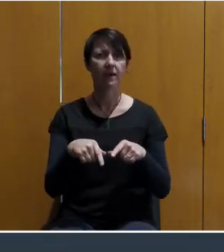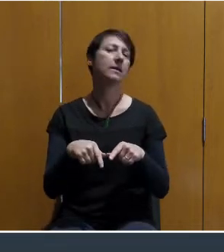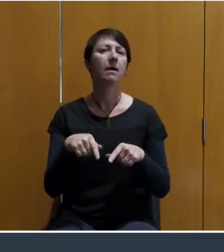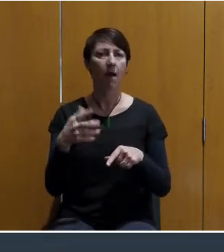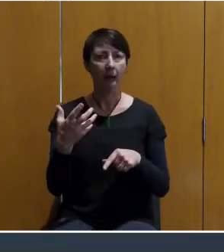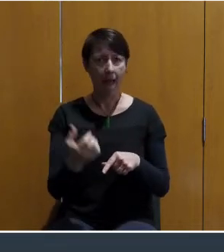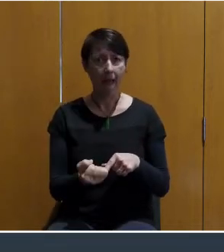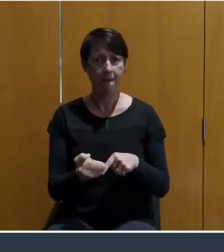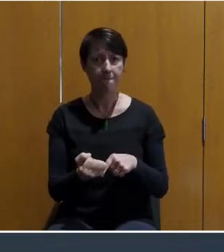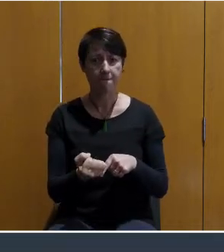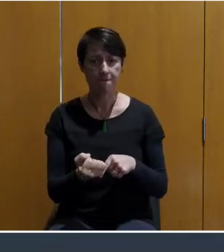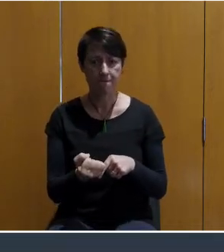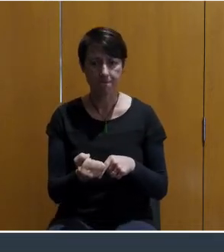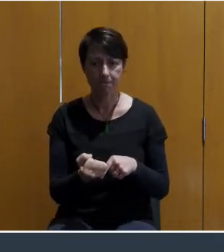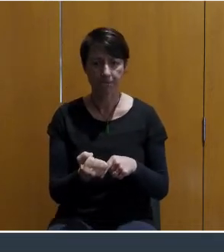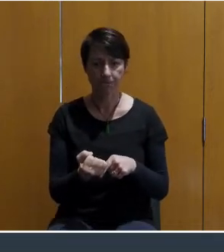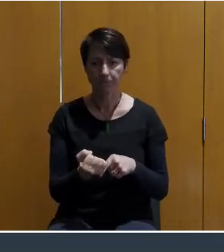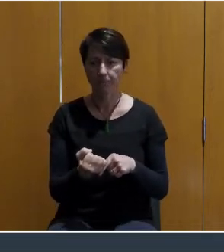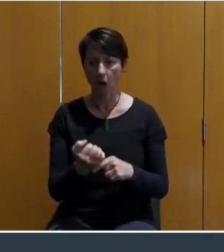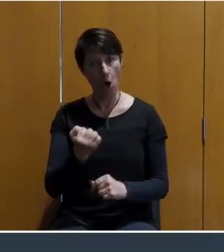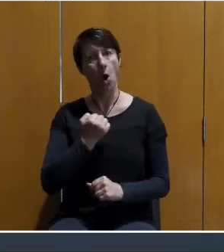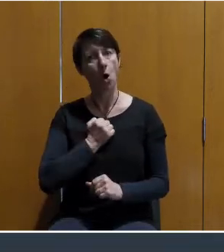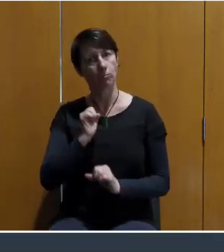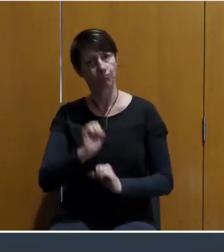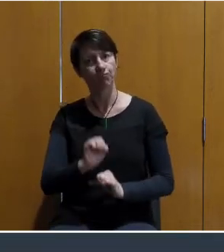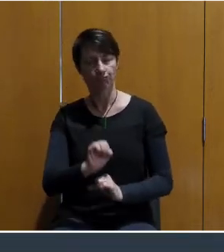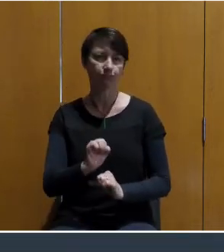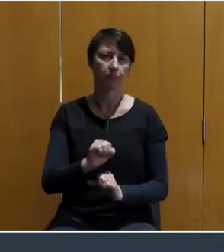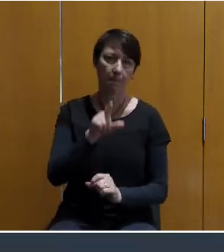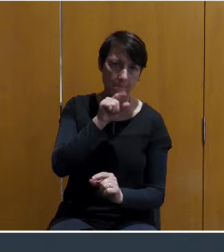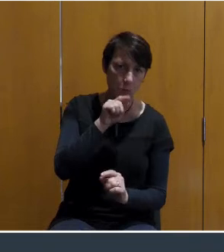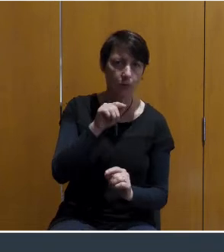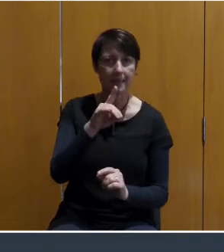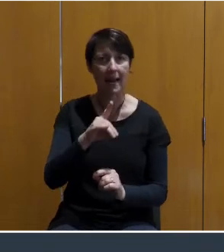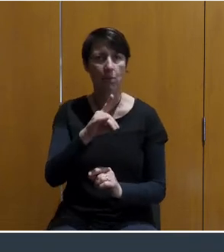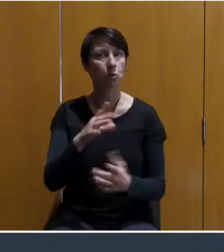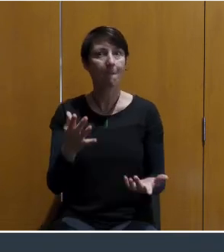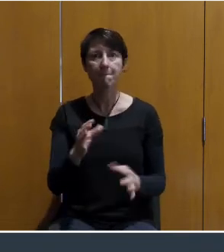that New Zealand has no native mammals, other than bats, which I couldn't believe.